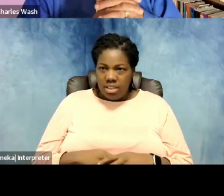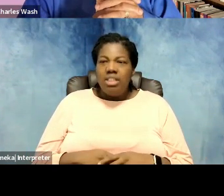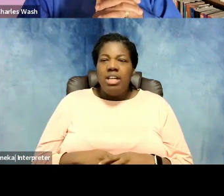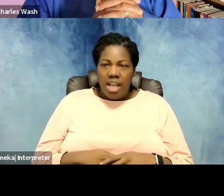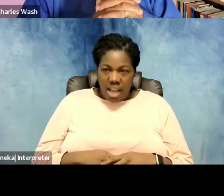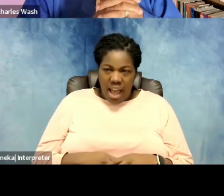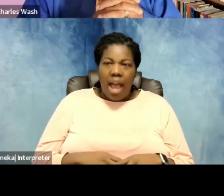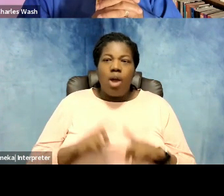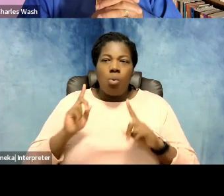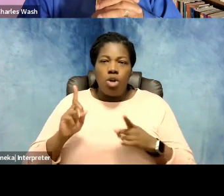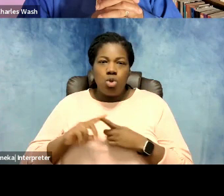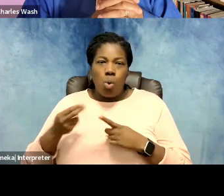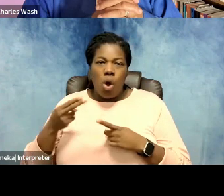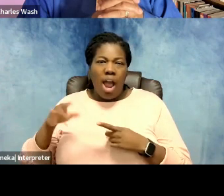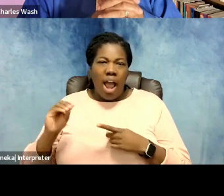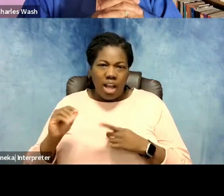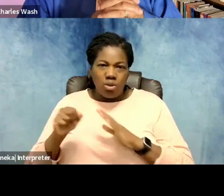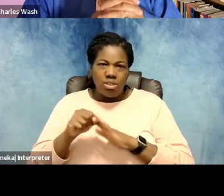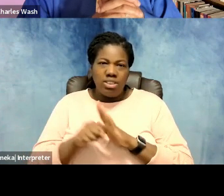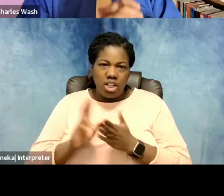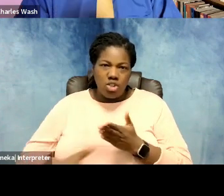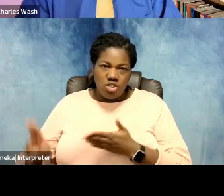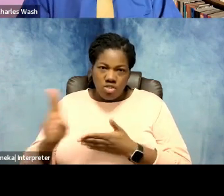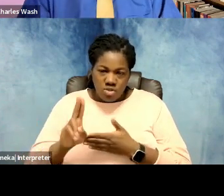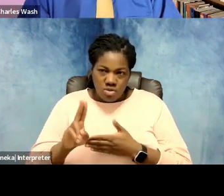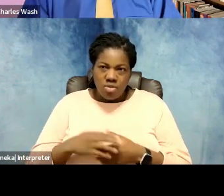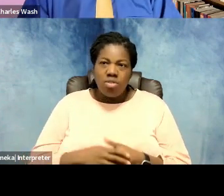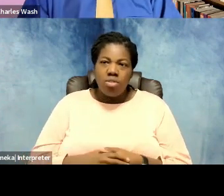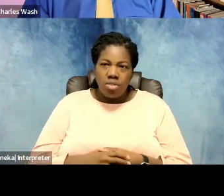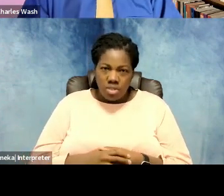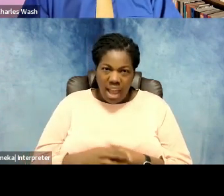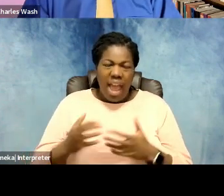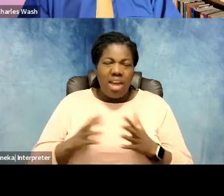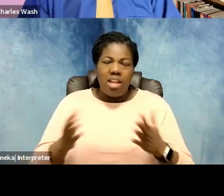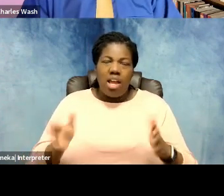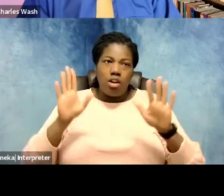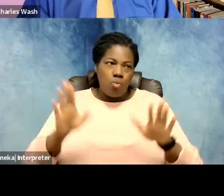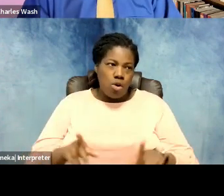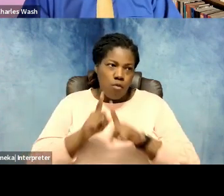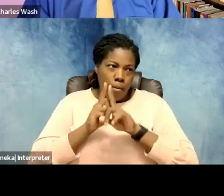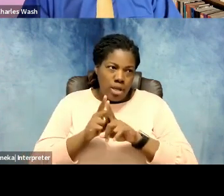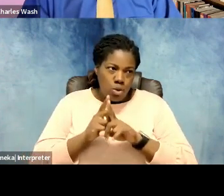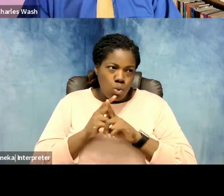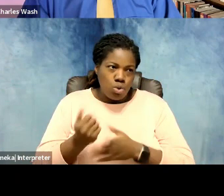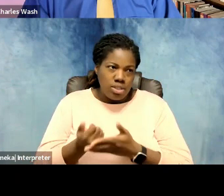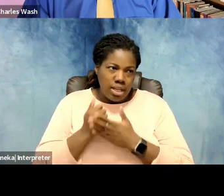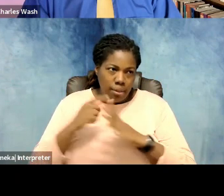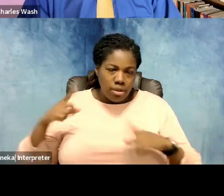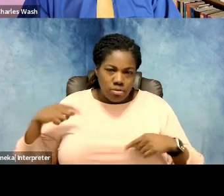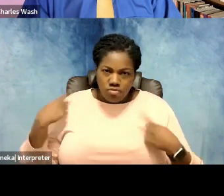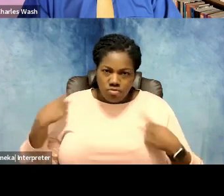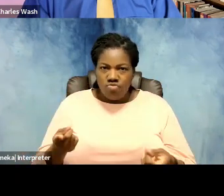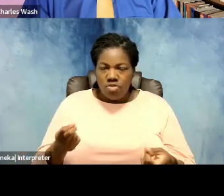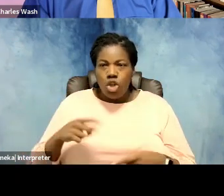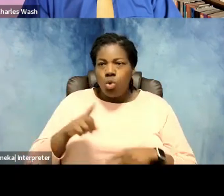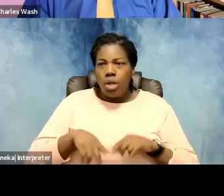Cincinnati and come to Ohio State University, where I had some great mentors along the way. You know, there's this idea that you